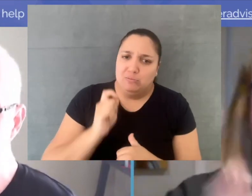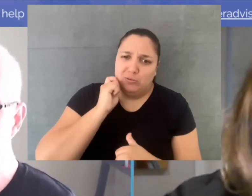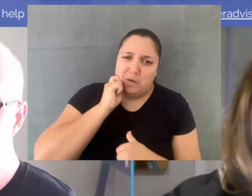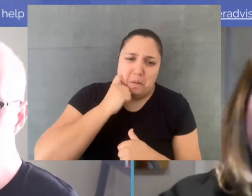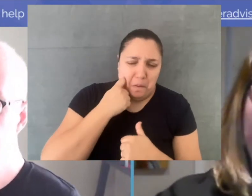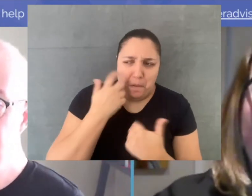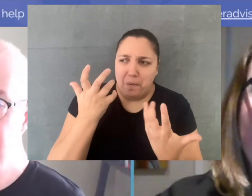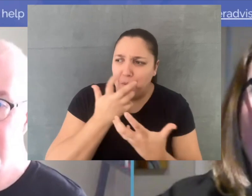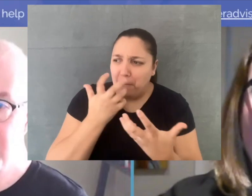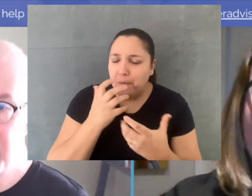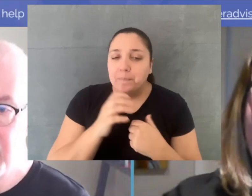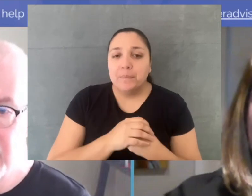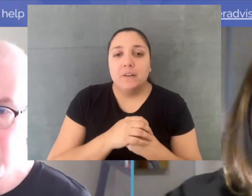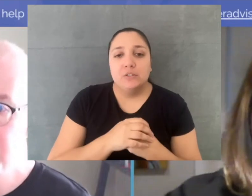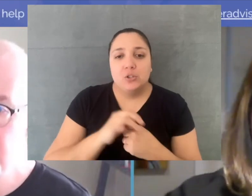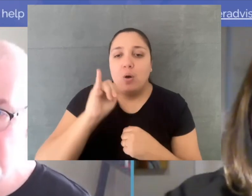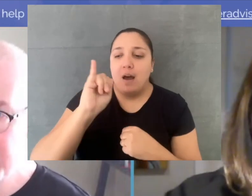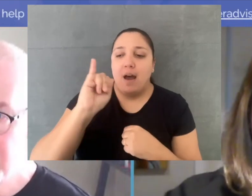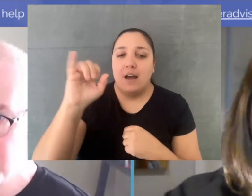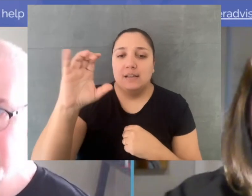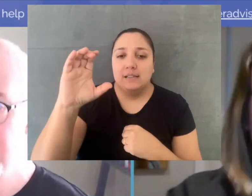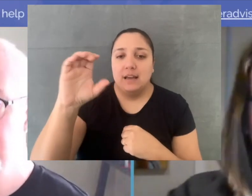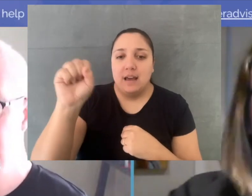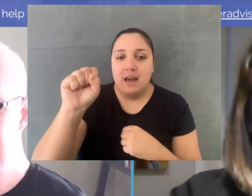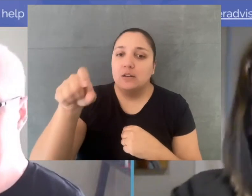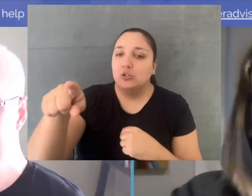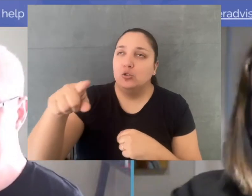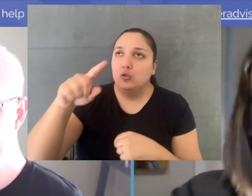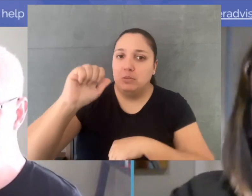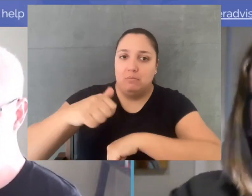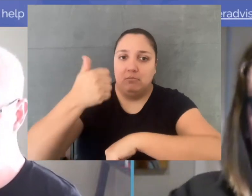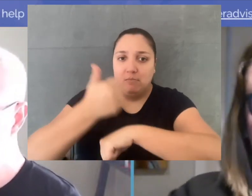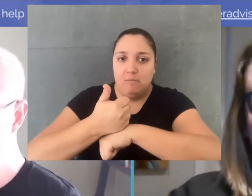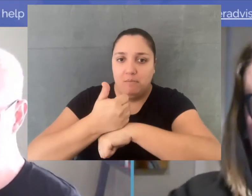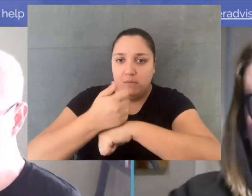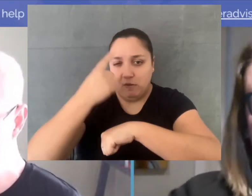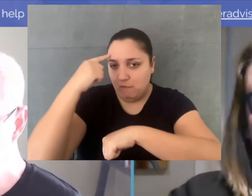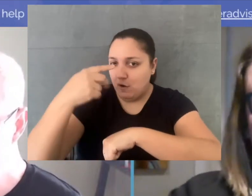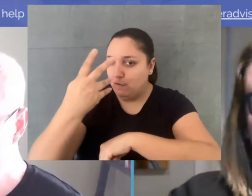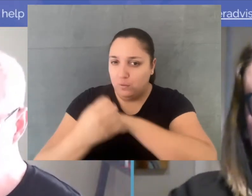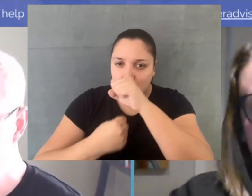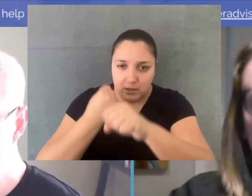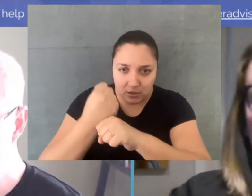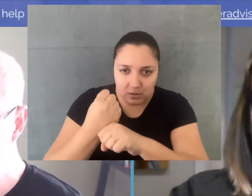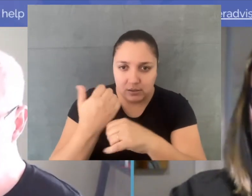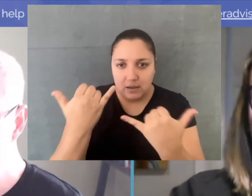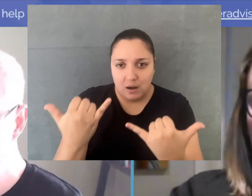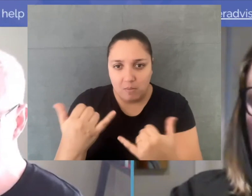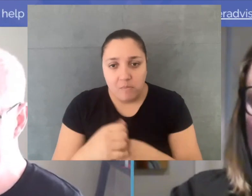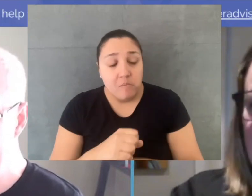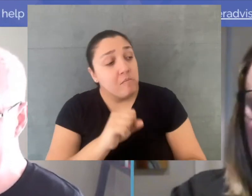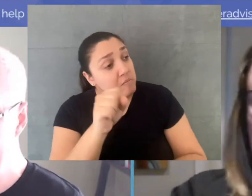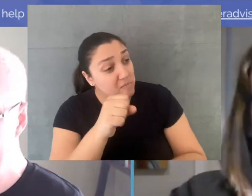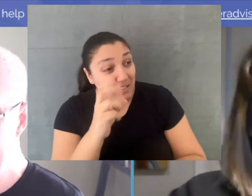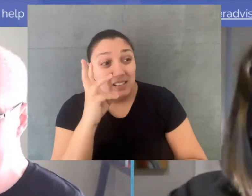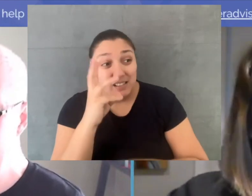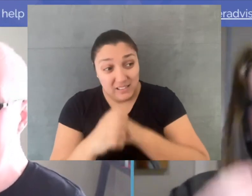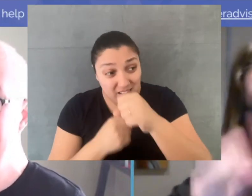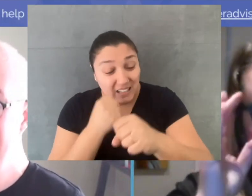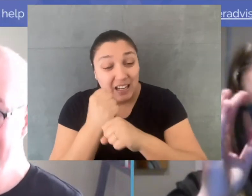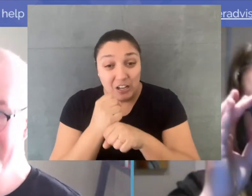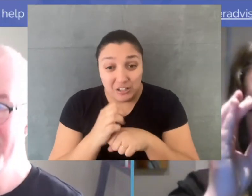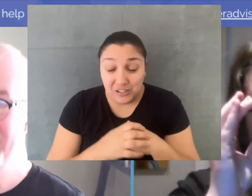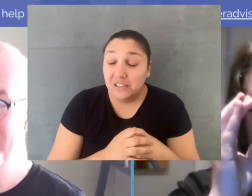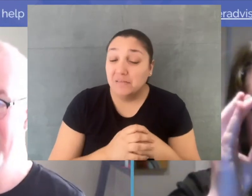cool. So inclusive communication services have been around for, I guess, a couple of years now. About 6, actually.